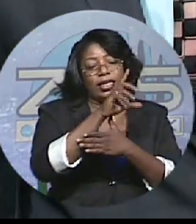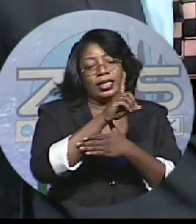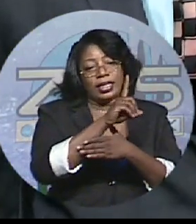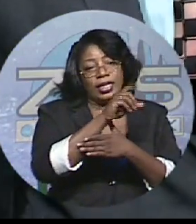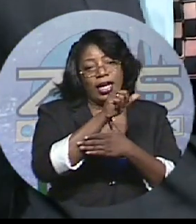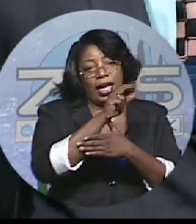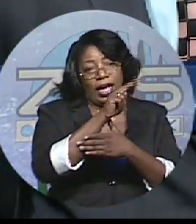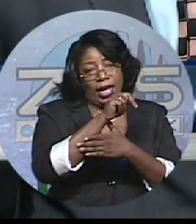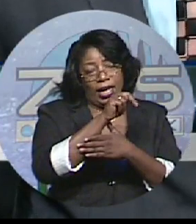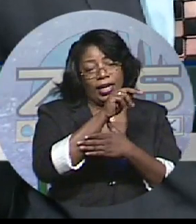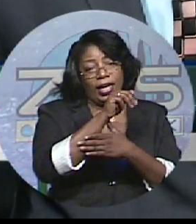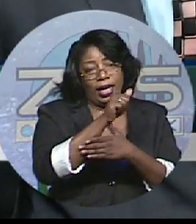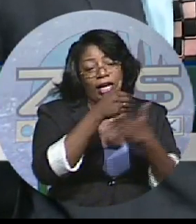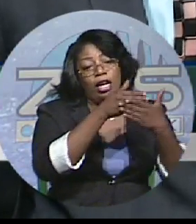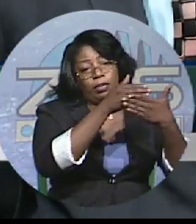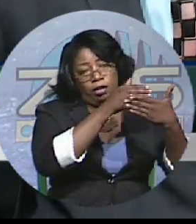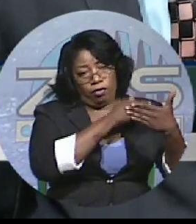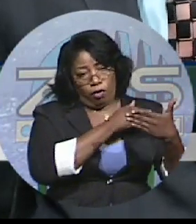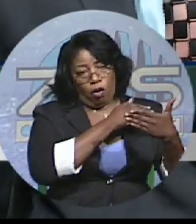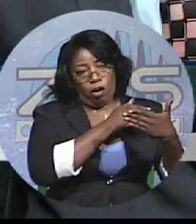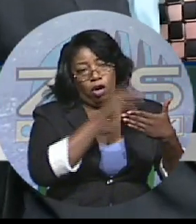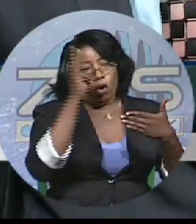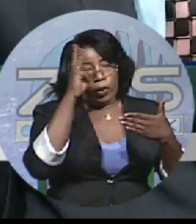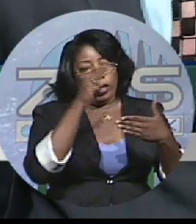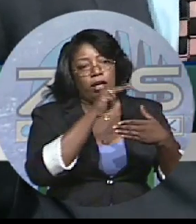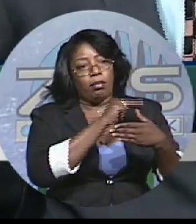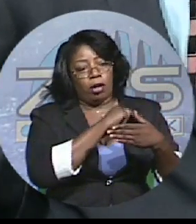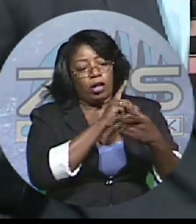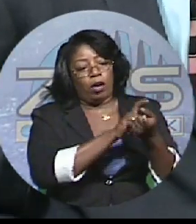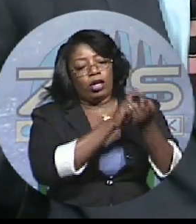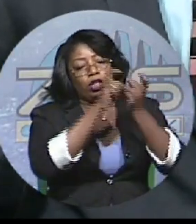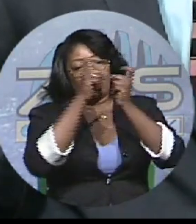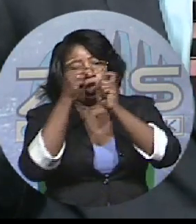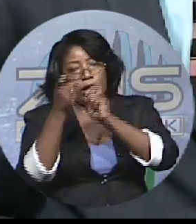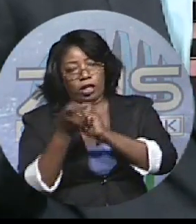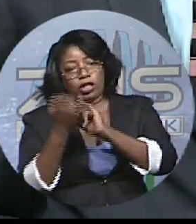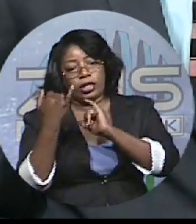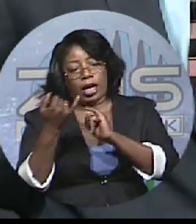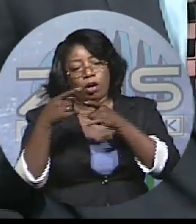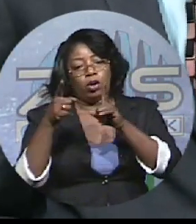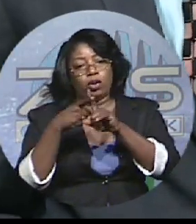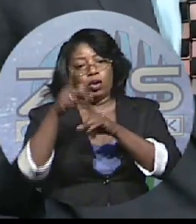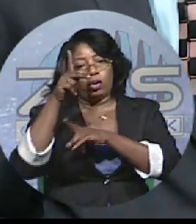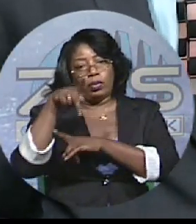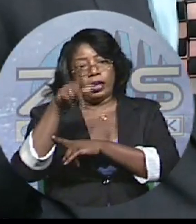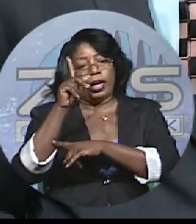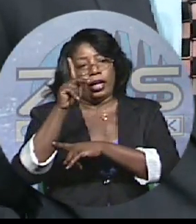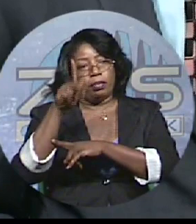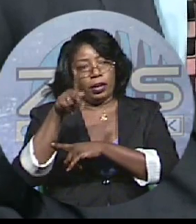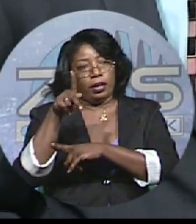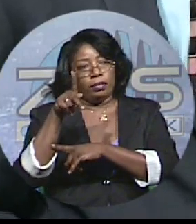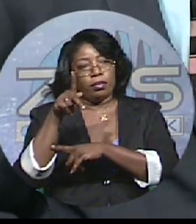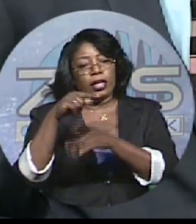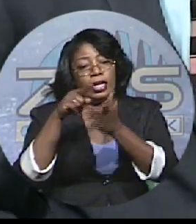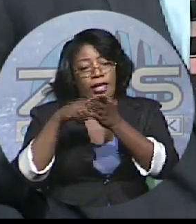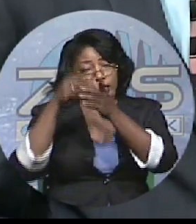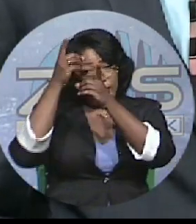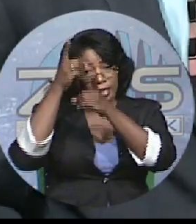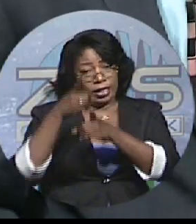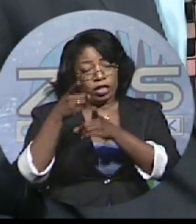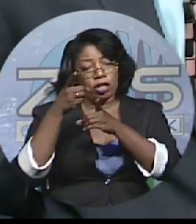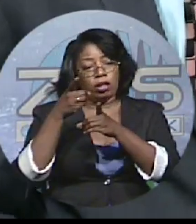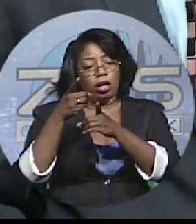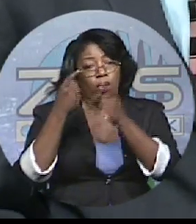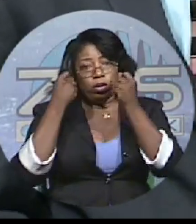election, prominent attorney Wayne Monroe, Queen's Counsel, is joining forces with the Progressive Liberal Party. The decision came as a